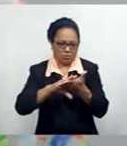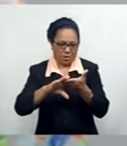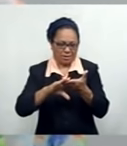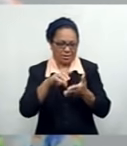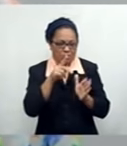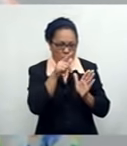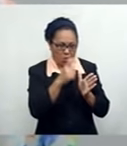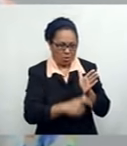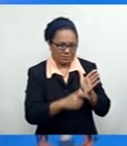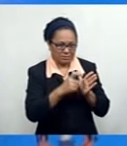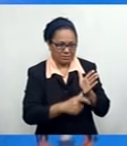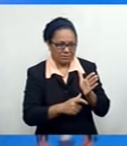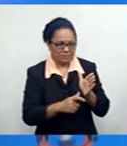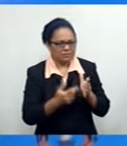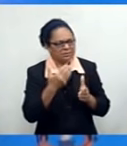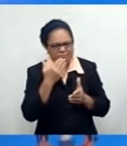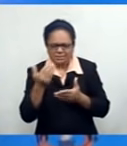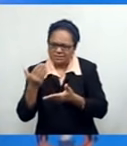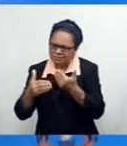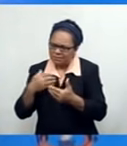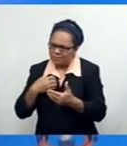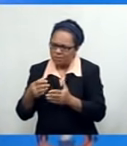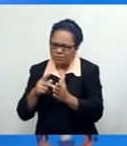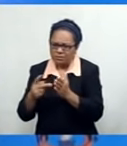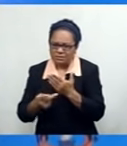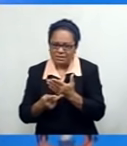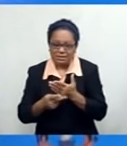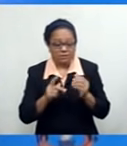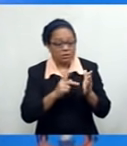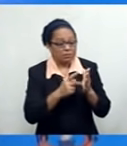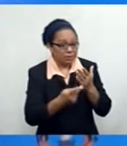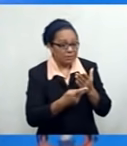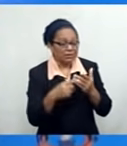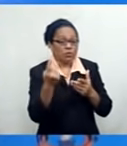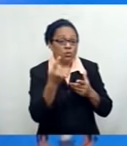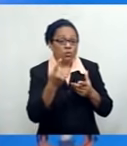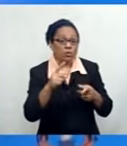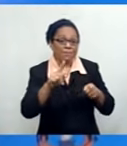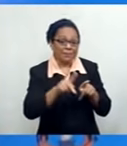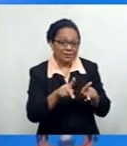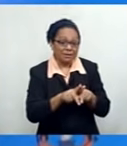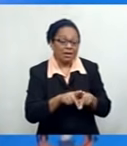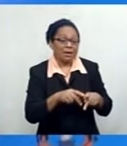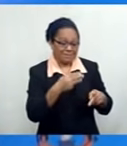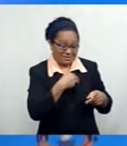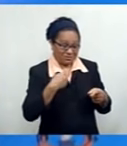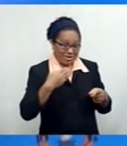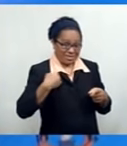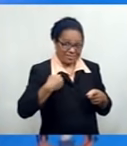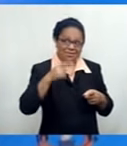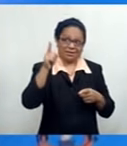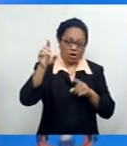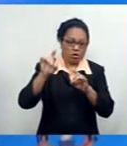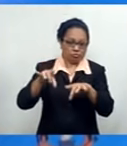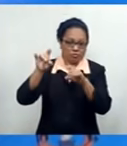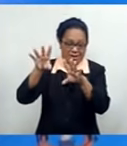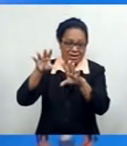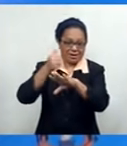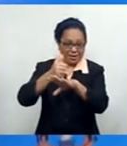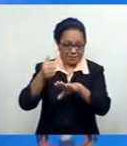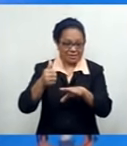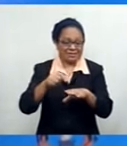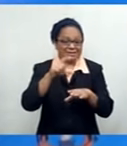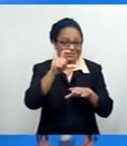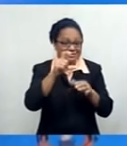about the project. This project is a partnership between the ministry, the Australian government, civil society organizations